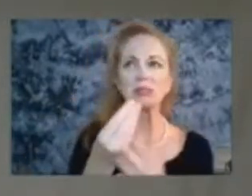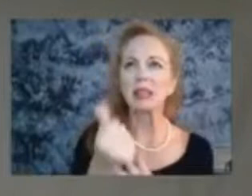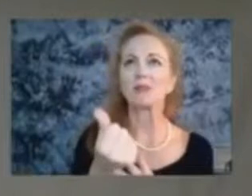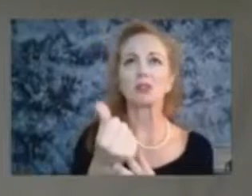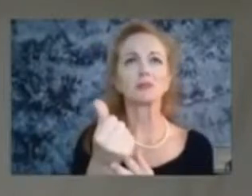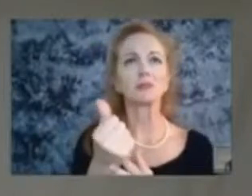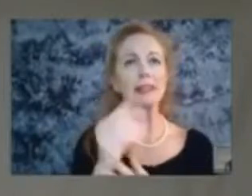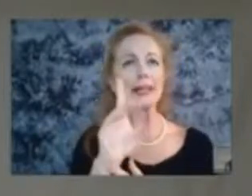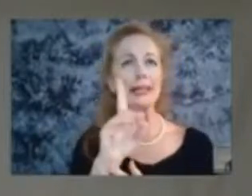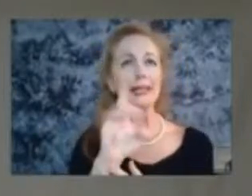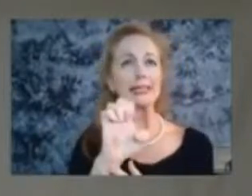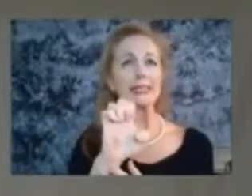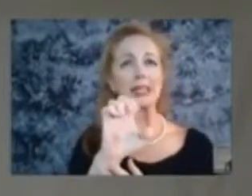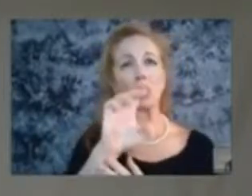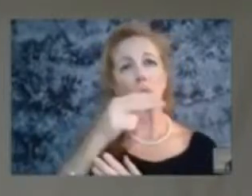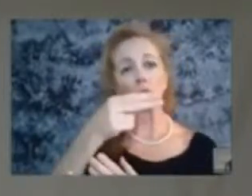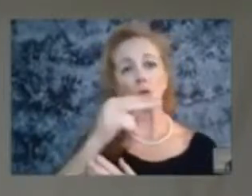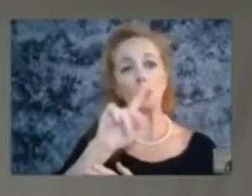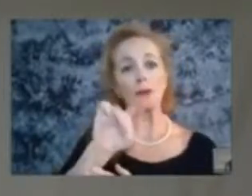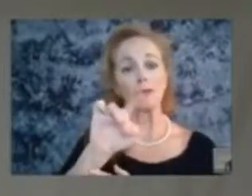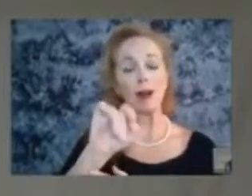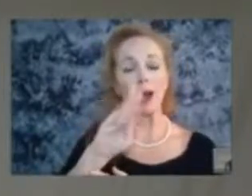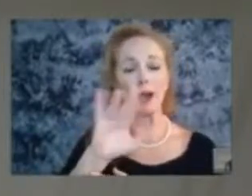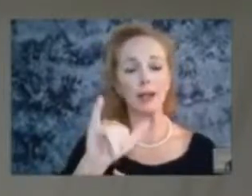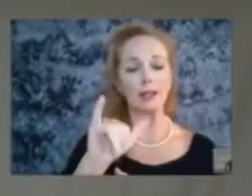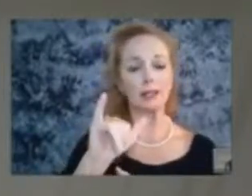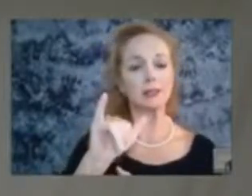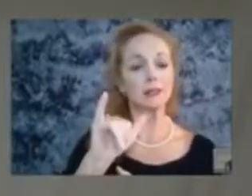Can you expand on that?